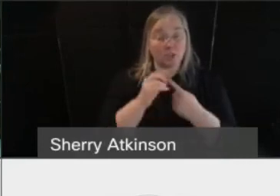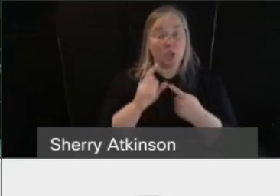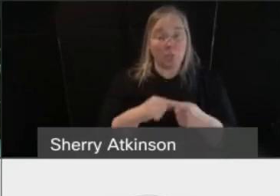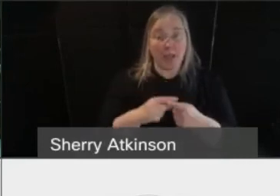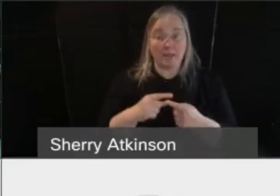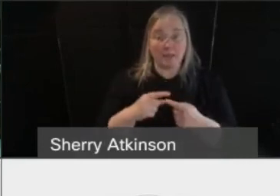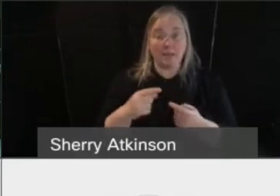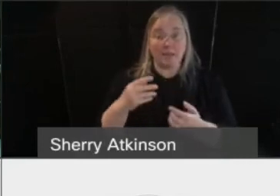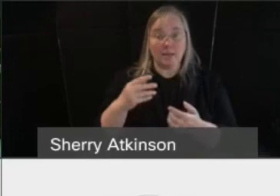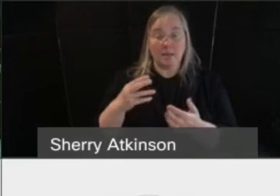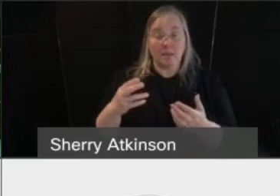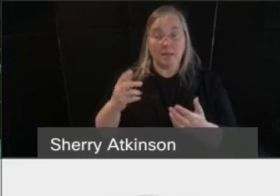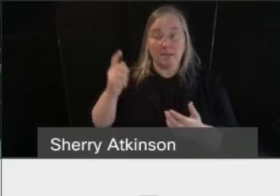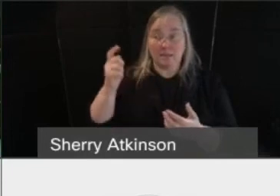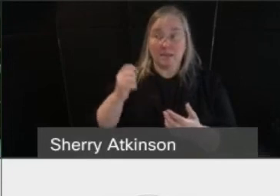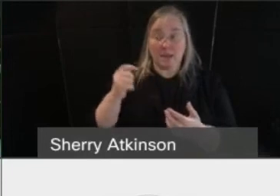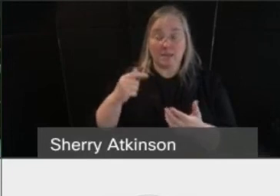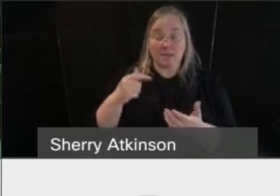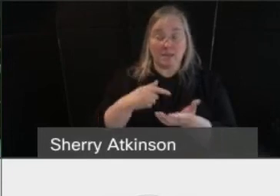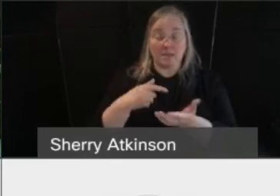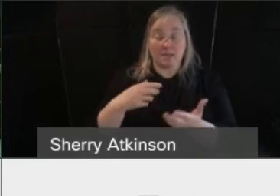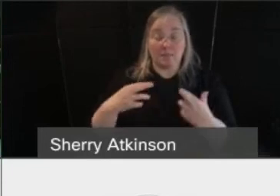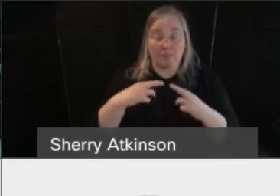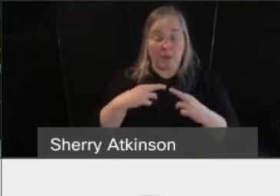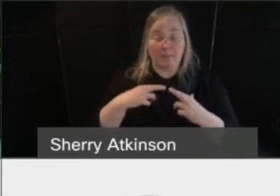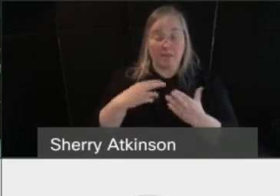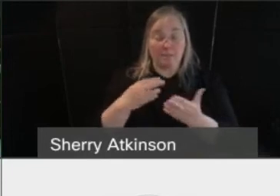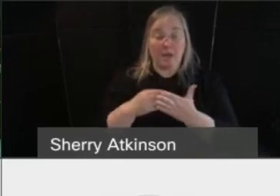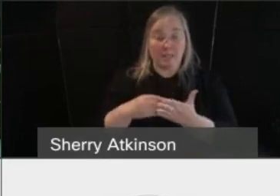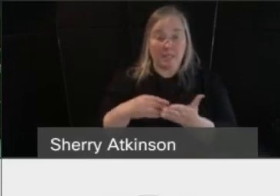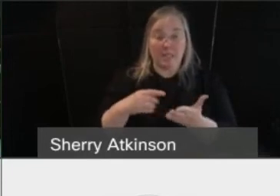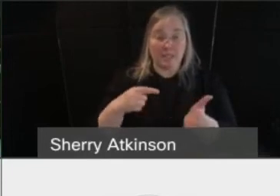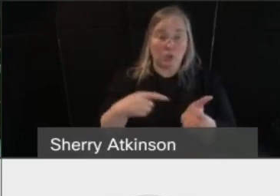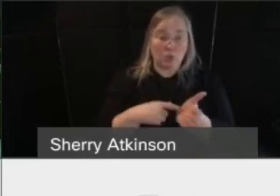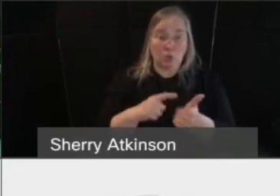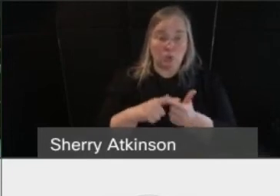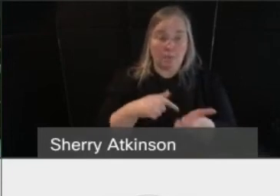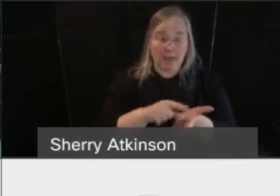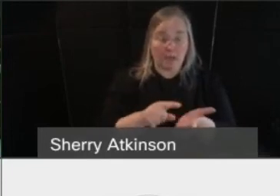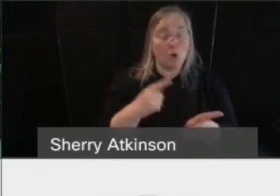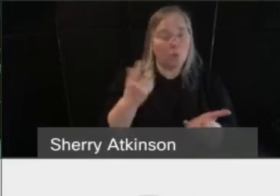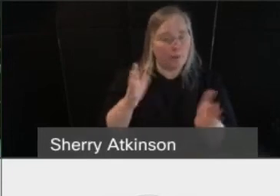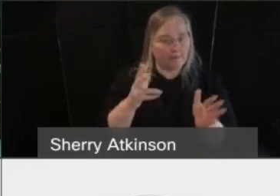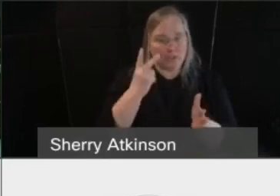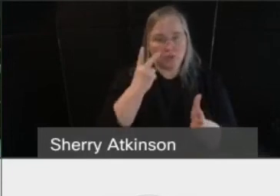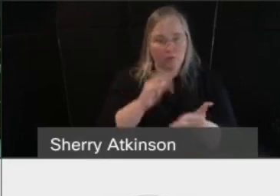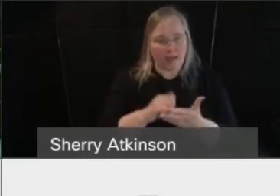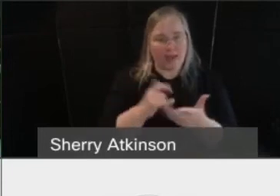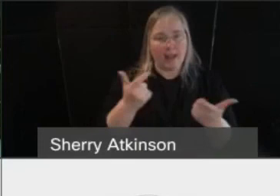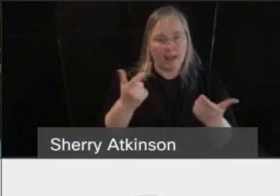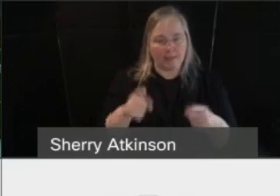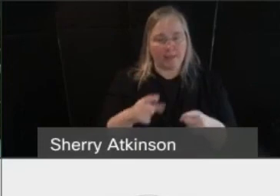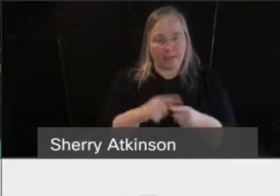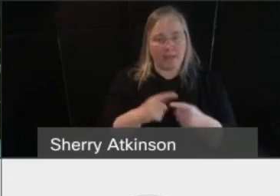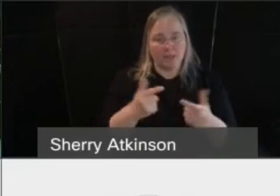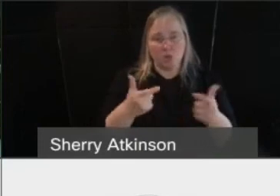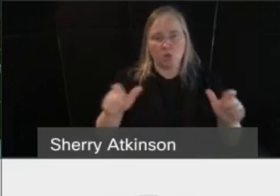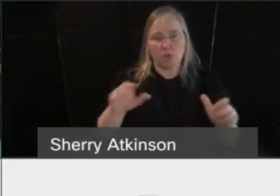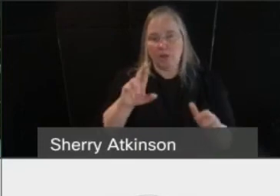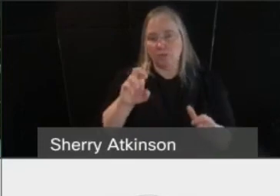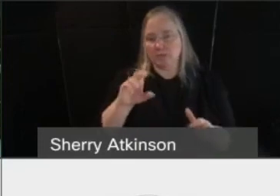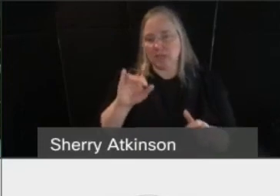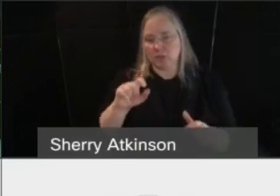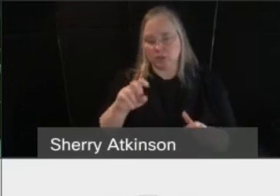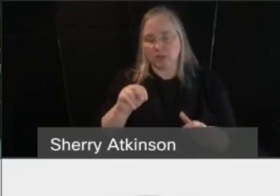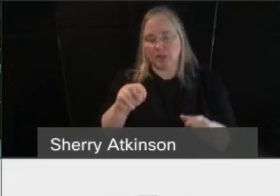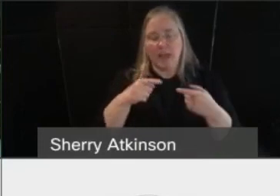they need to pay out. We saw some of that example happen in the Great Recession, as many localities and states struggled to meet